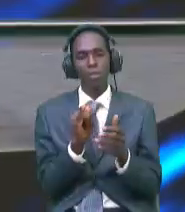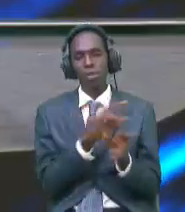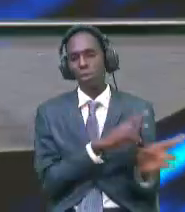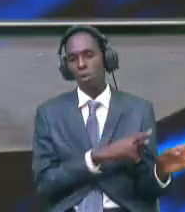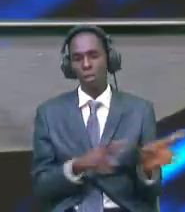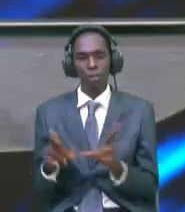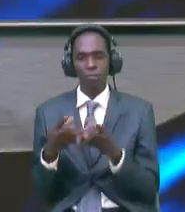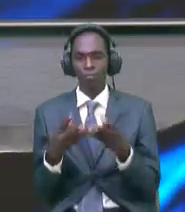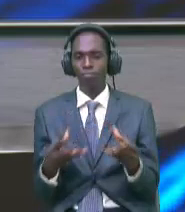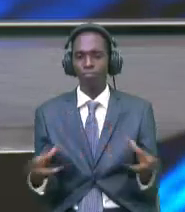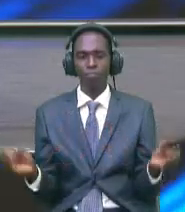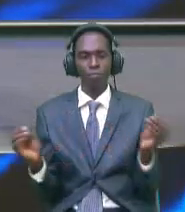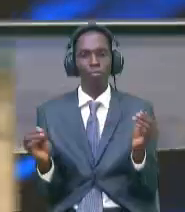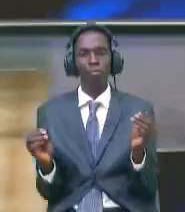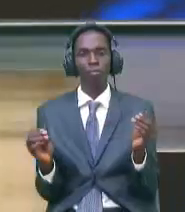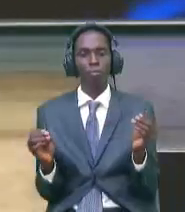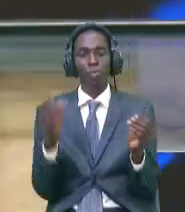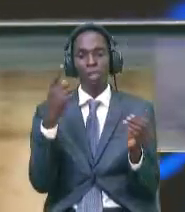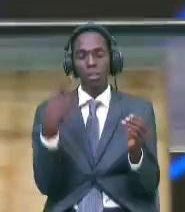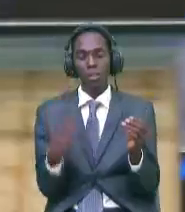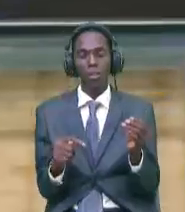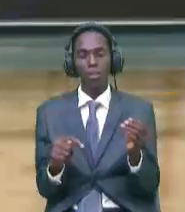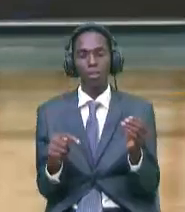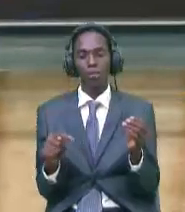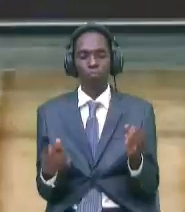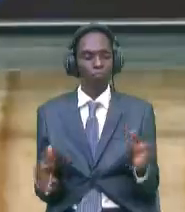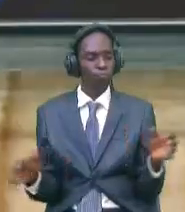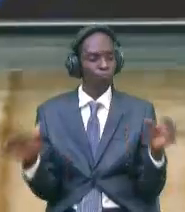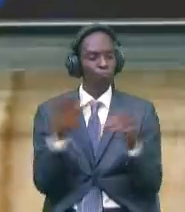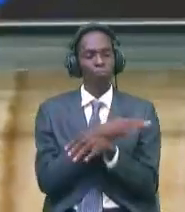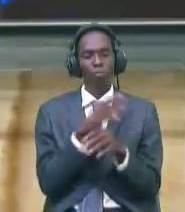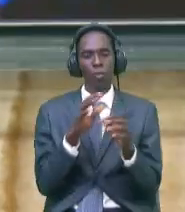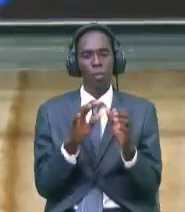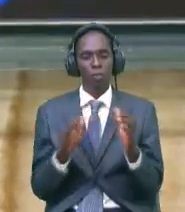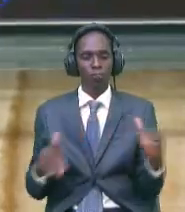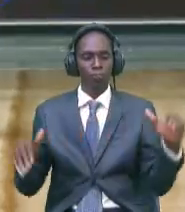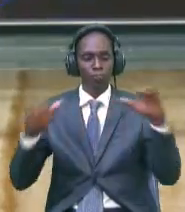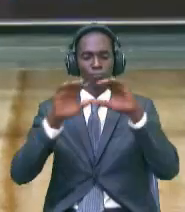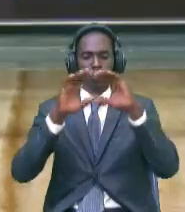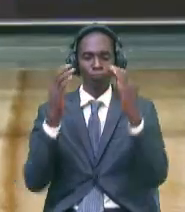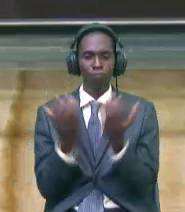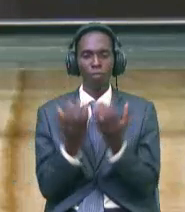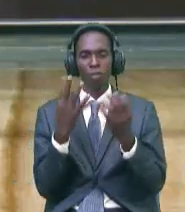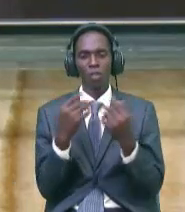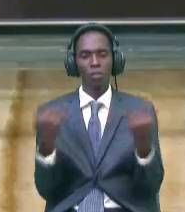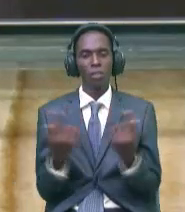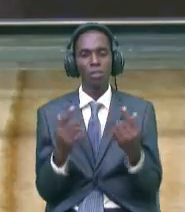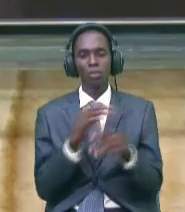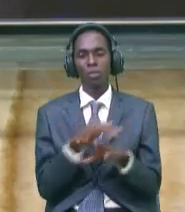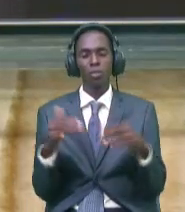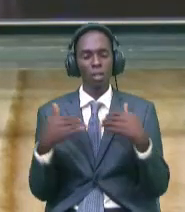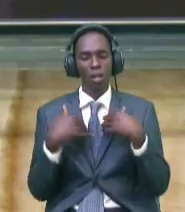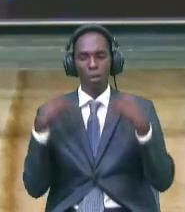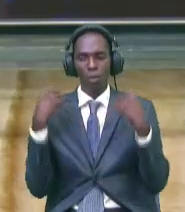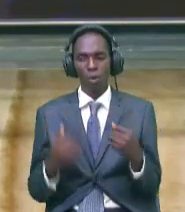because that is settled, the pool of sin is not having authority or power over them